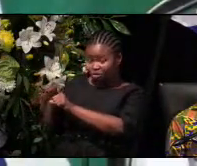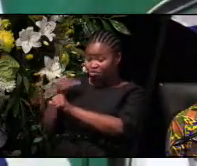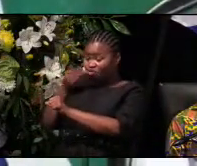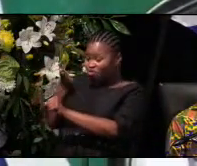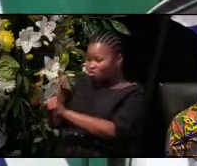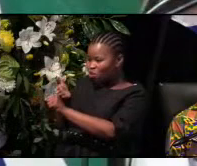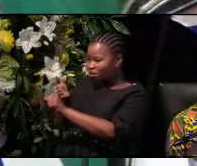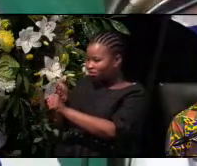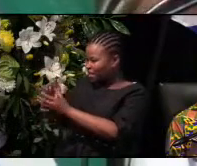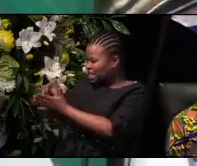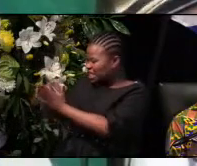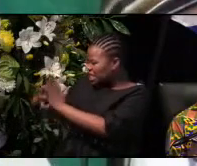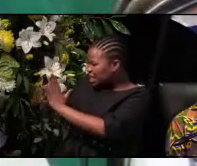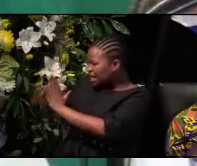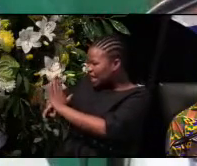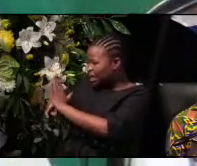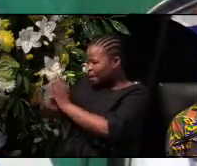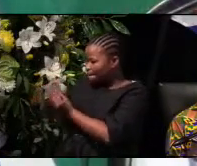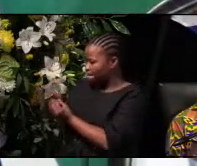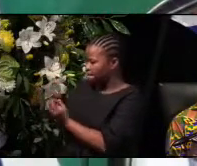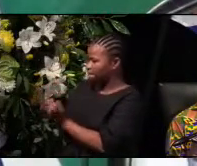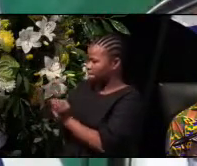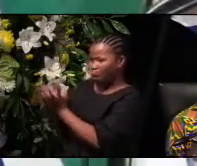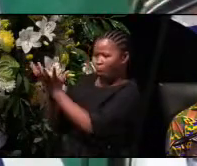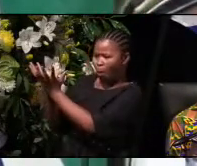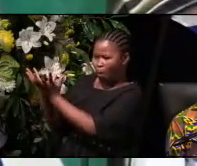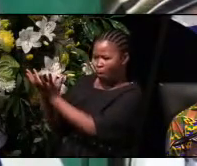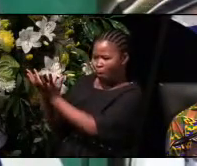who were designing atomic bombs